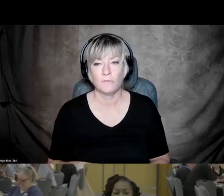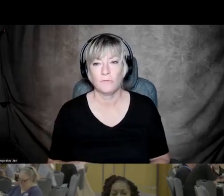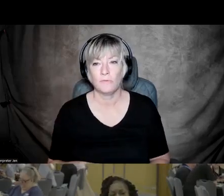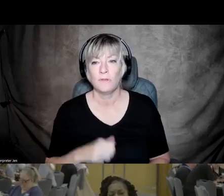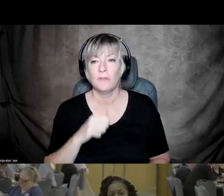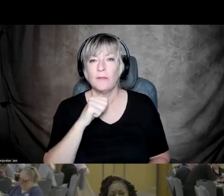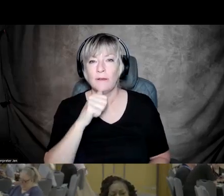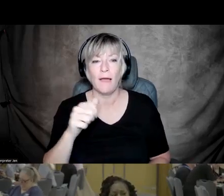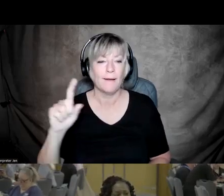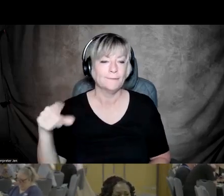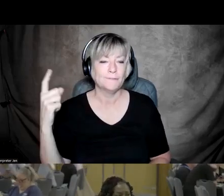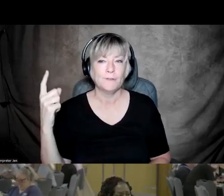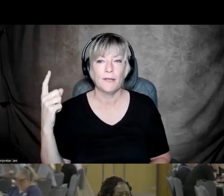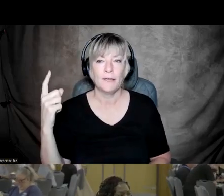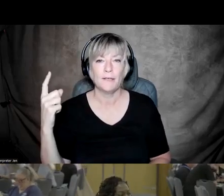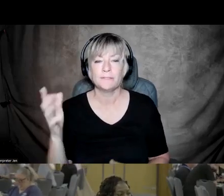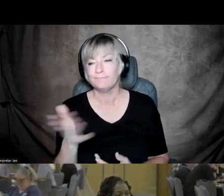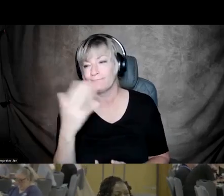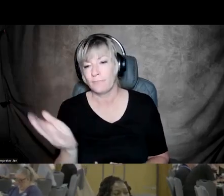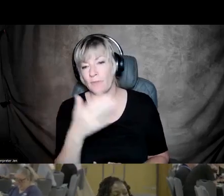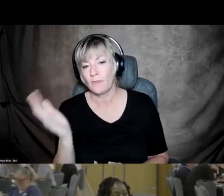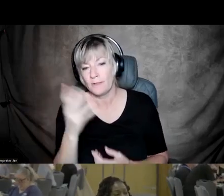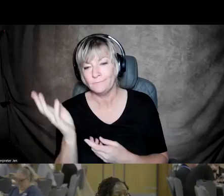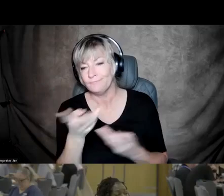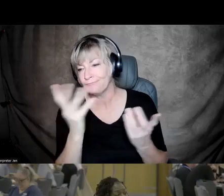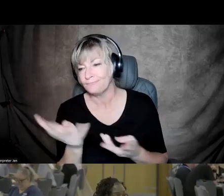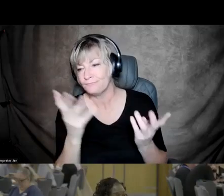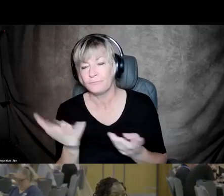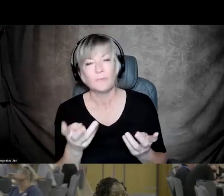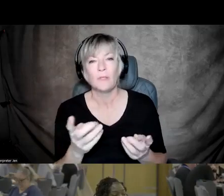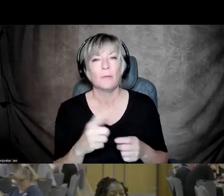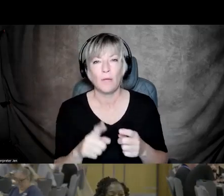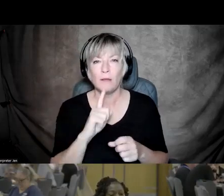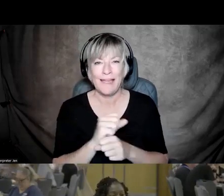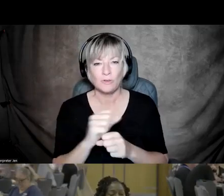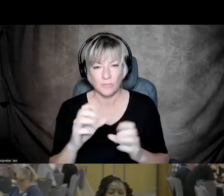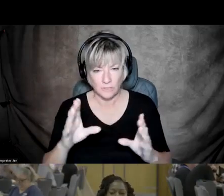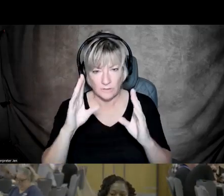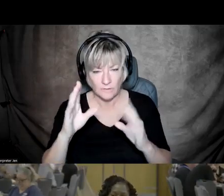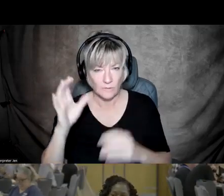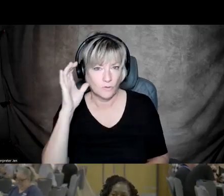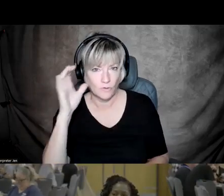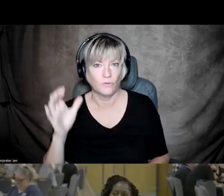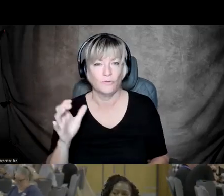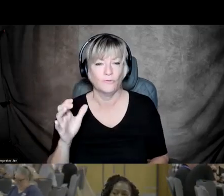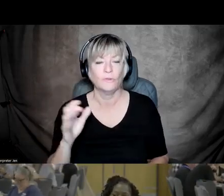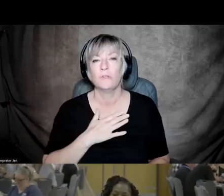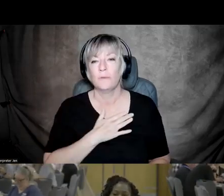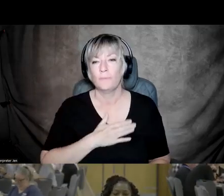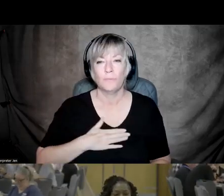not just shuffled here or there, but actually being heard. And we really